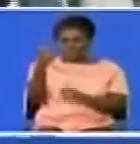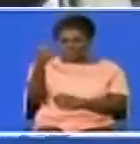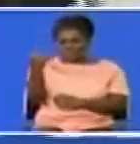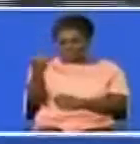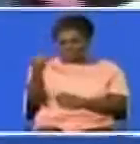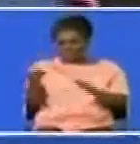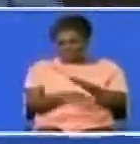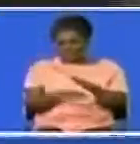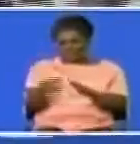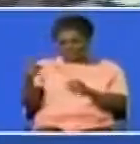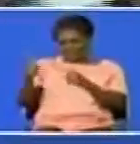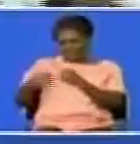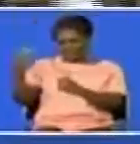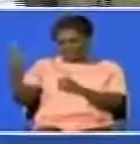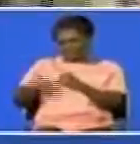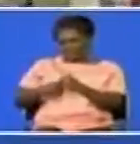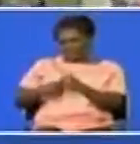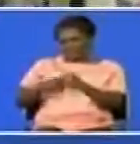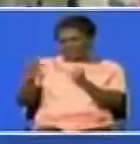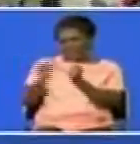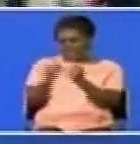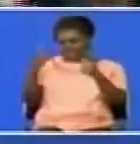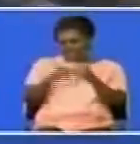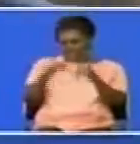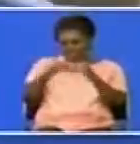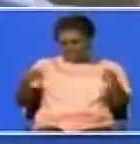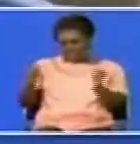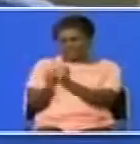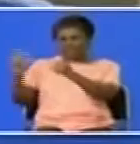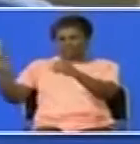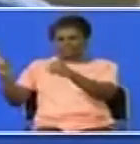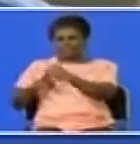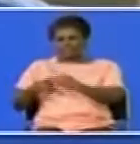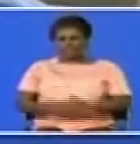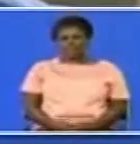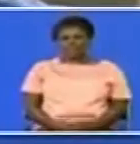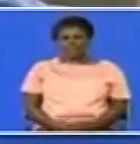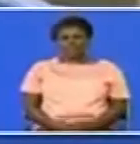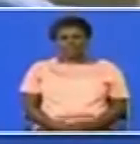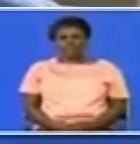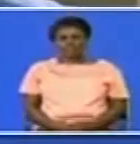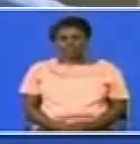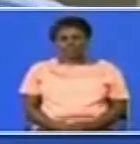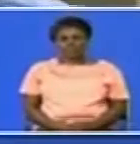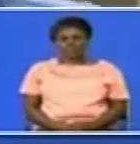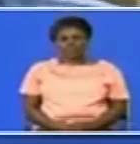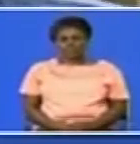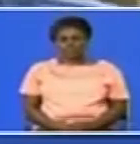par 67 and an overall of 18 under par 270. Made a few really good par saves that kept my momentum going,